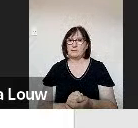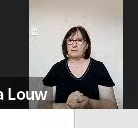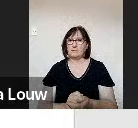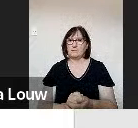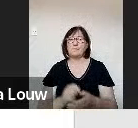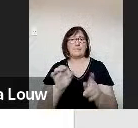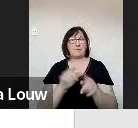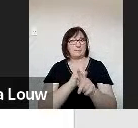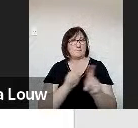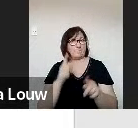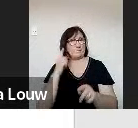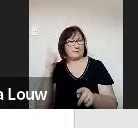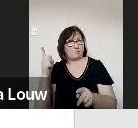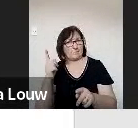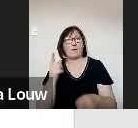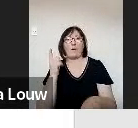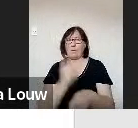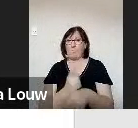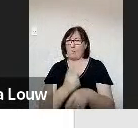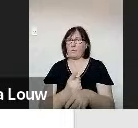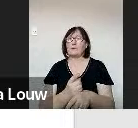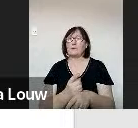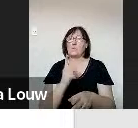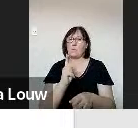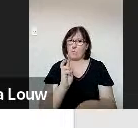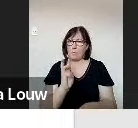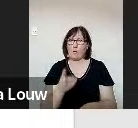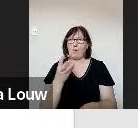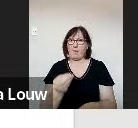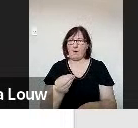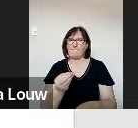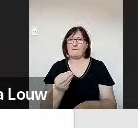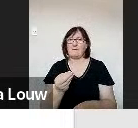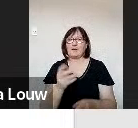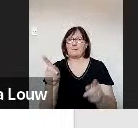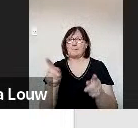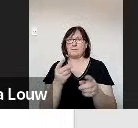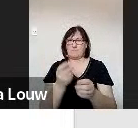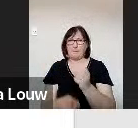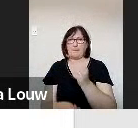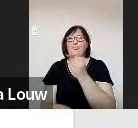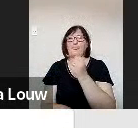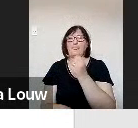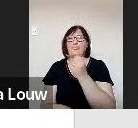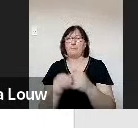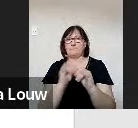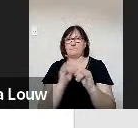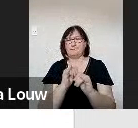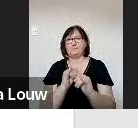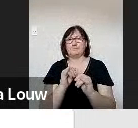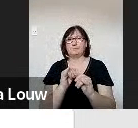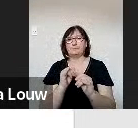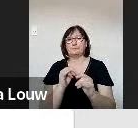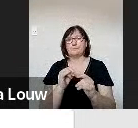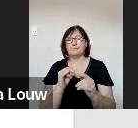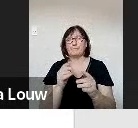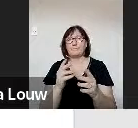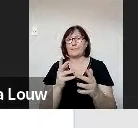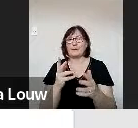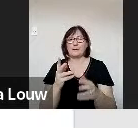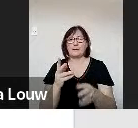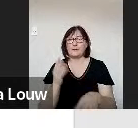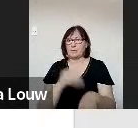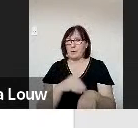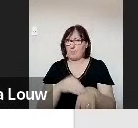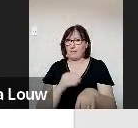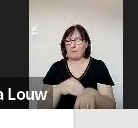non-compliance. Failure to declare the correct tariff heading constitute an offense under the